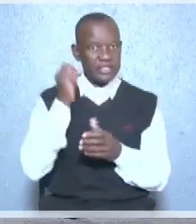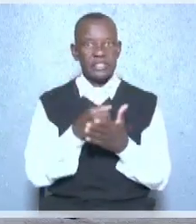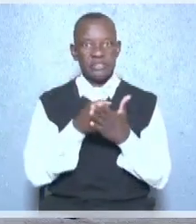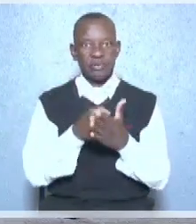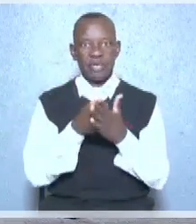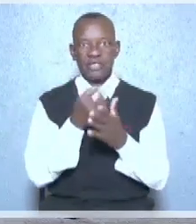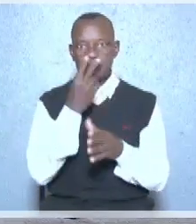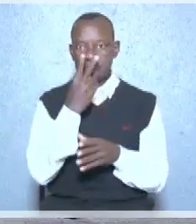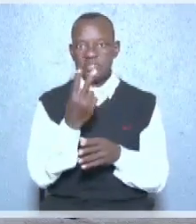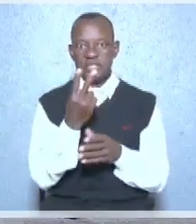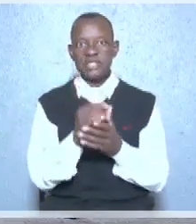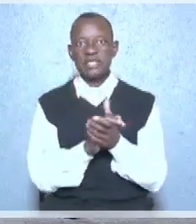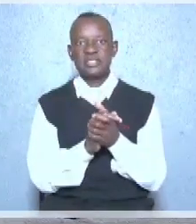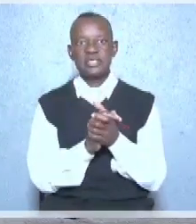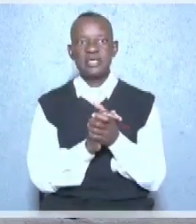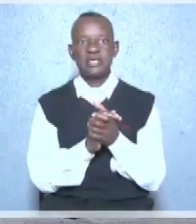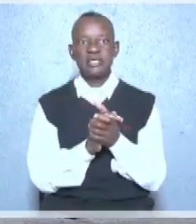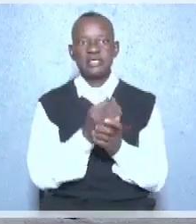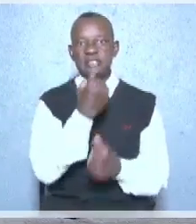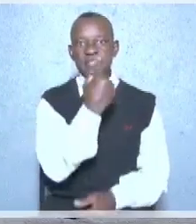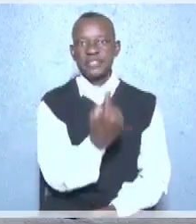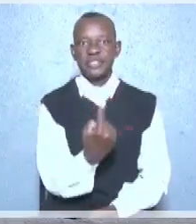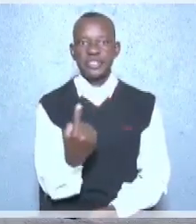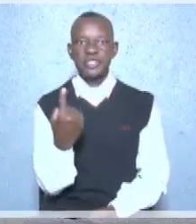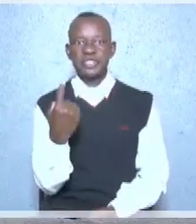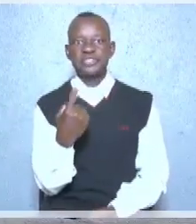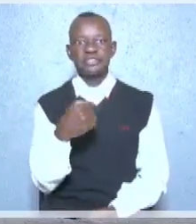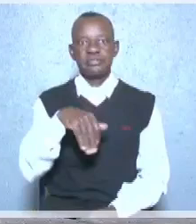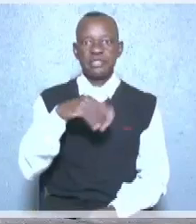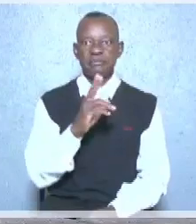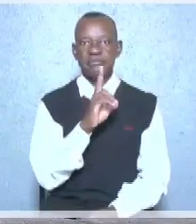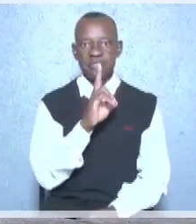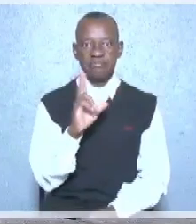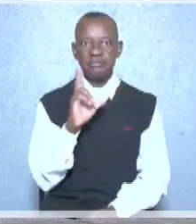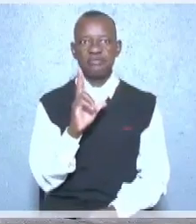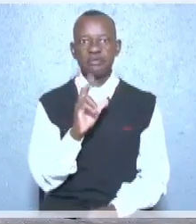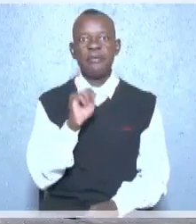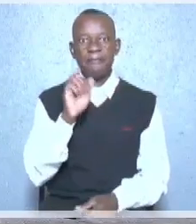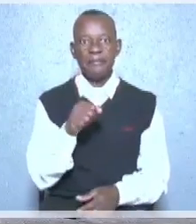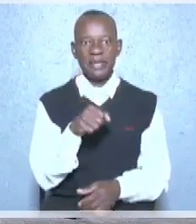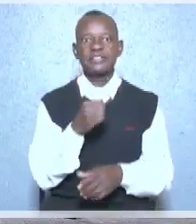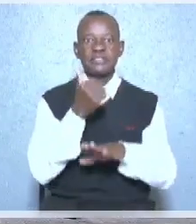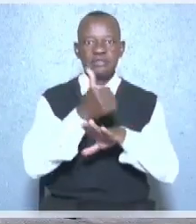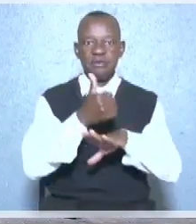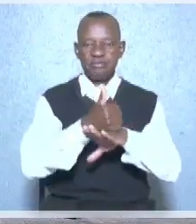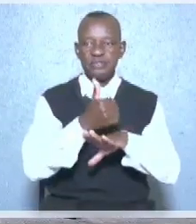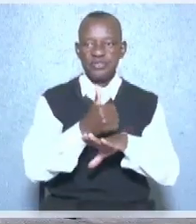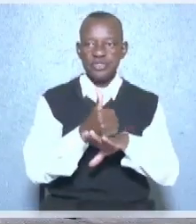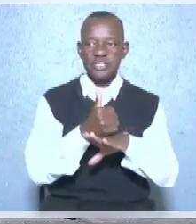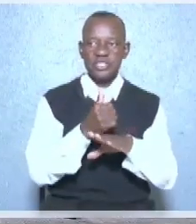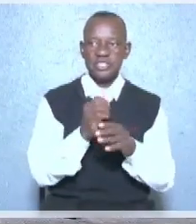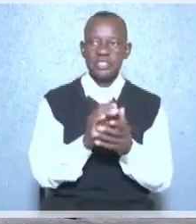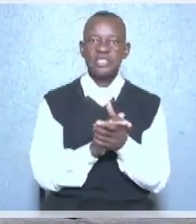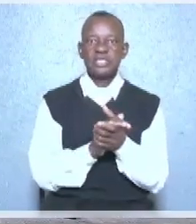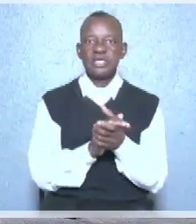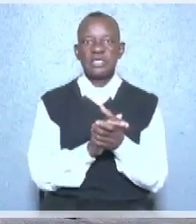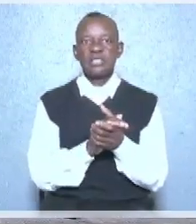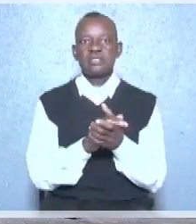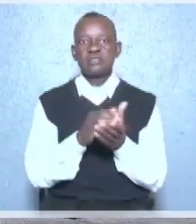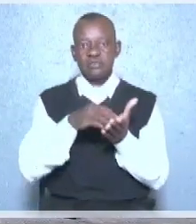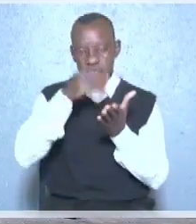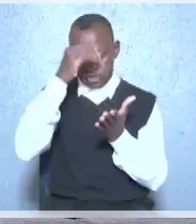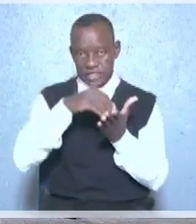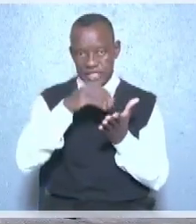have an opportunity to explore in whatever avenues that will bring about or shape their